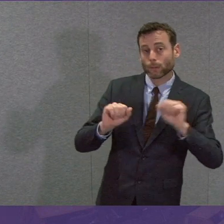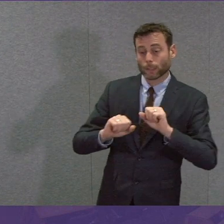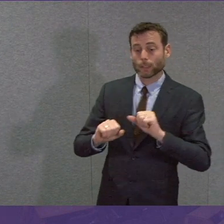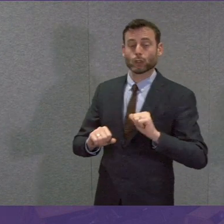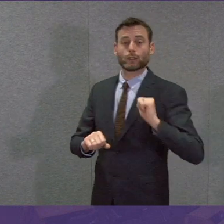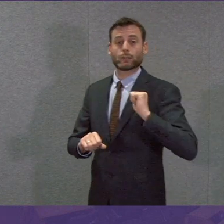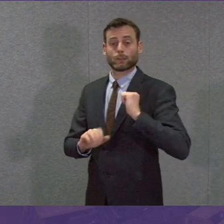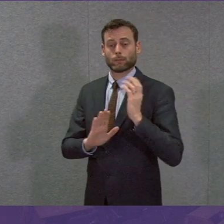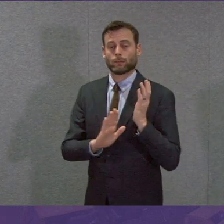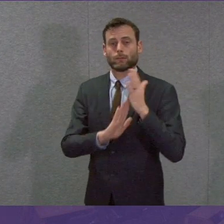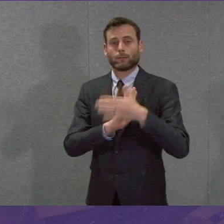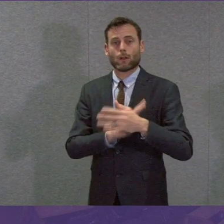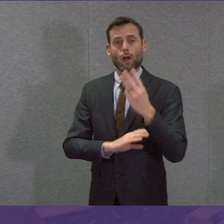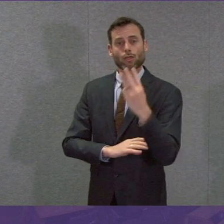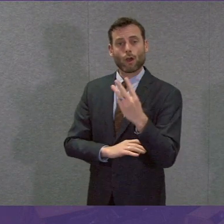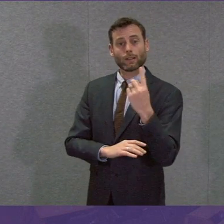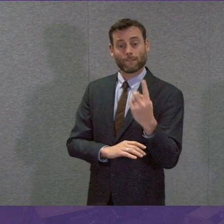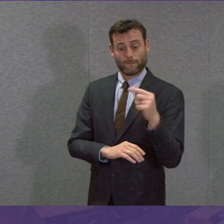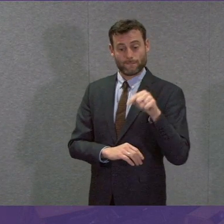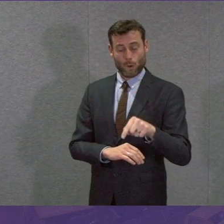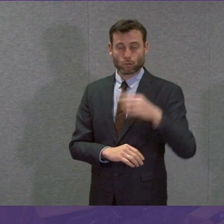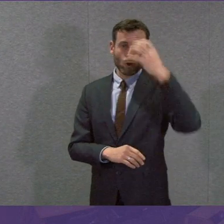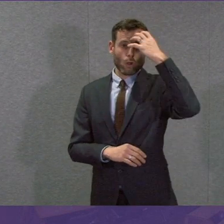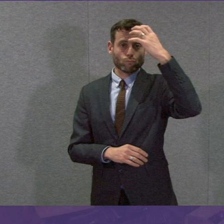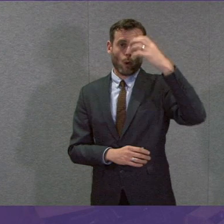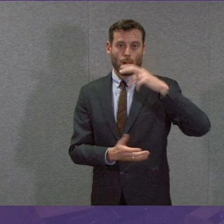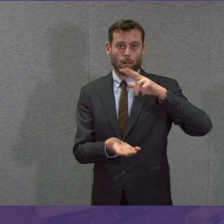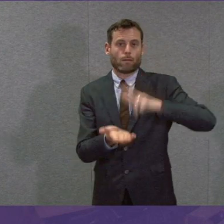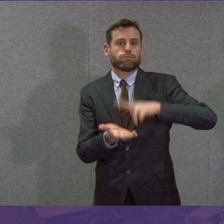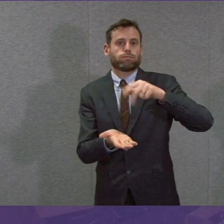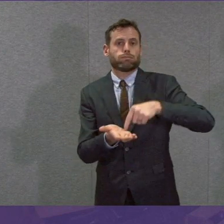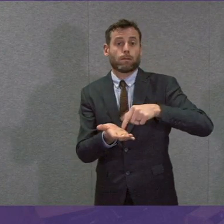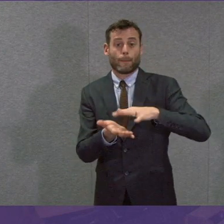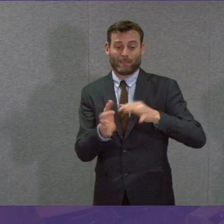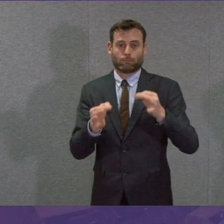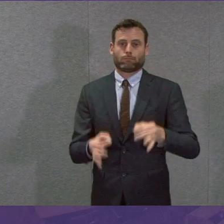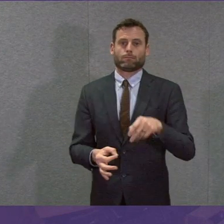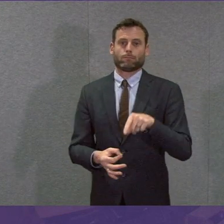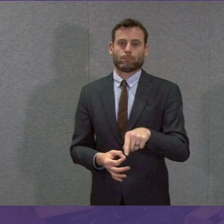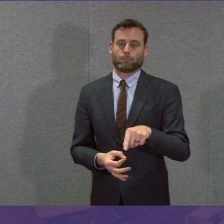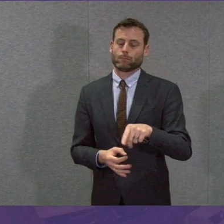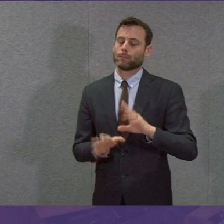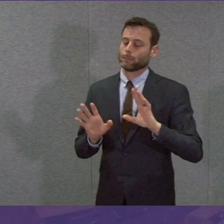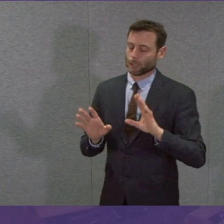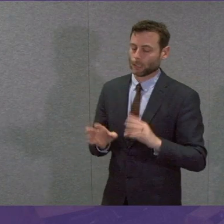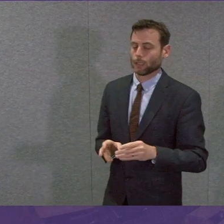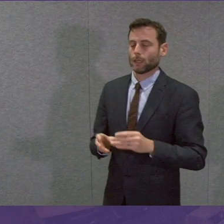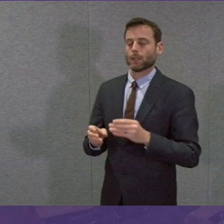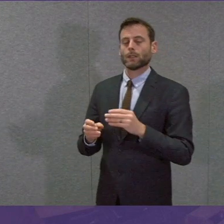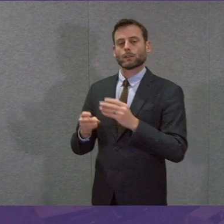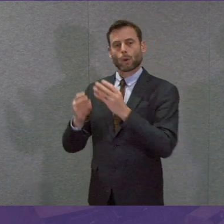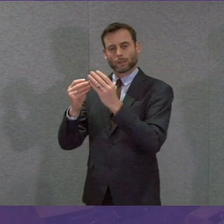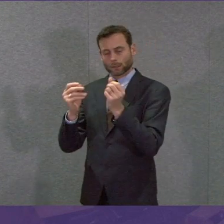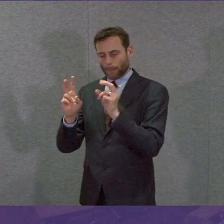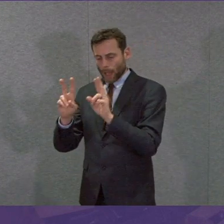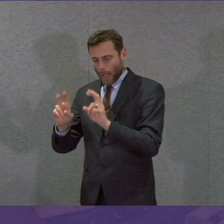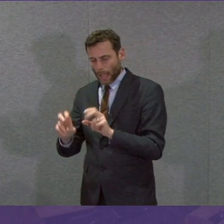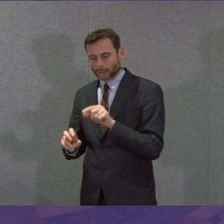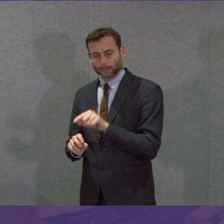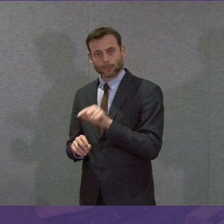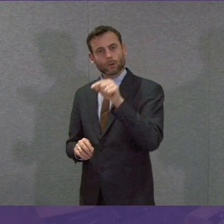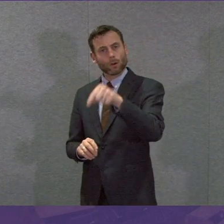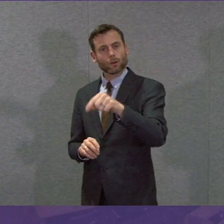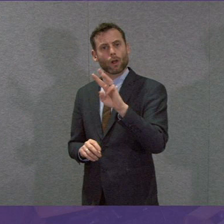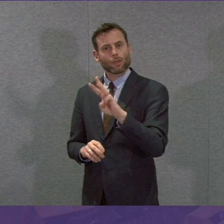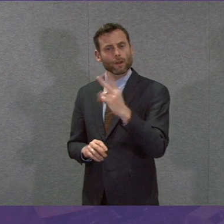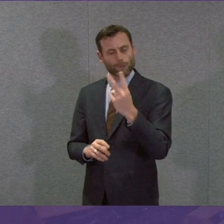the 31st. So the bill will then be in effect. Though there is commencement for some items in the bill on the 31st, there is therefore the need for